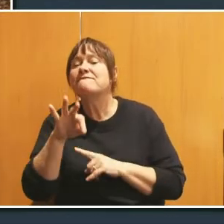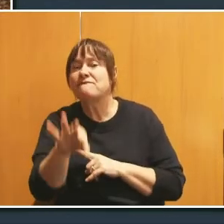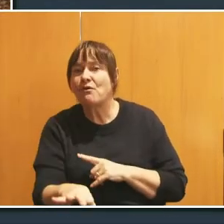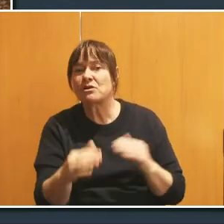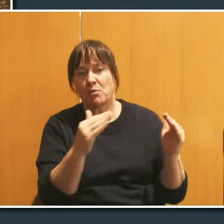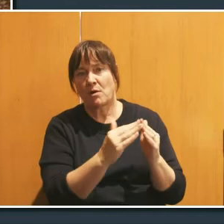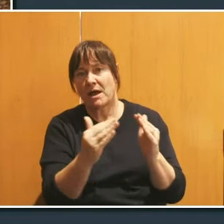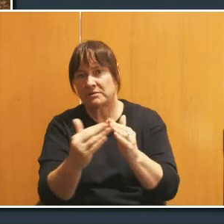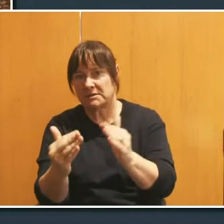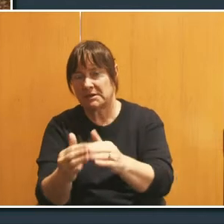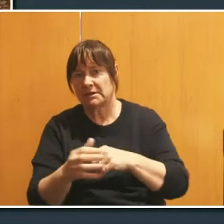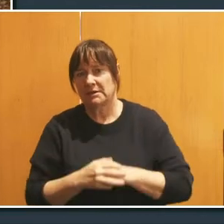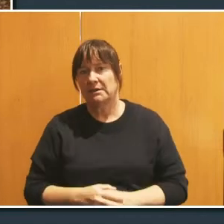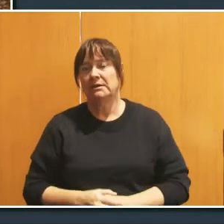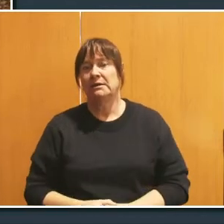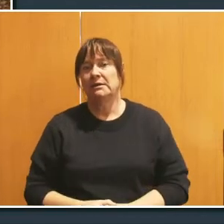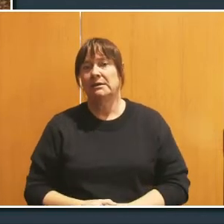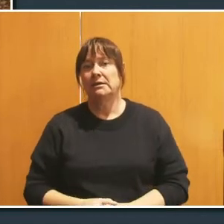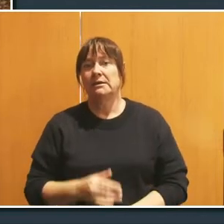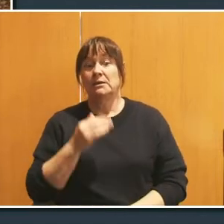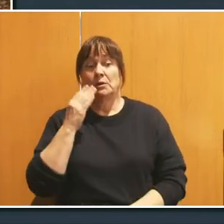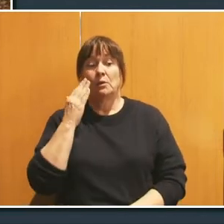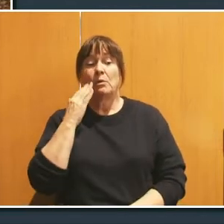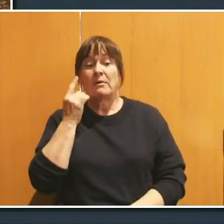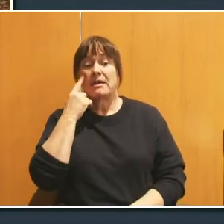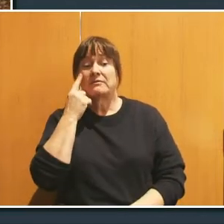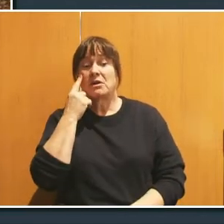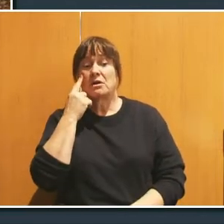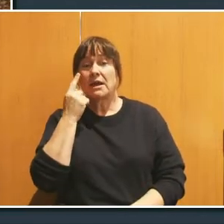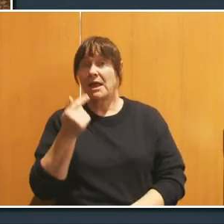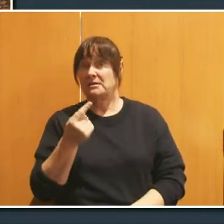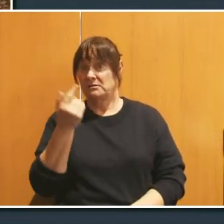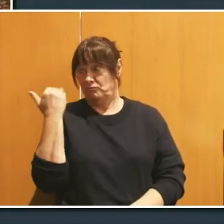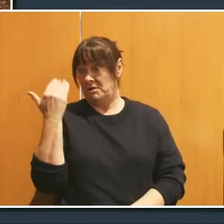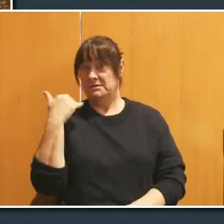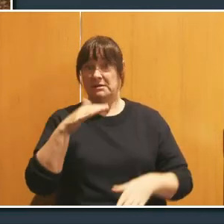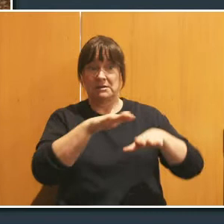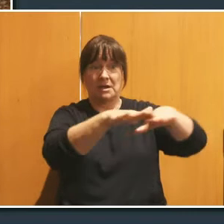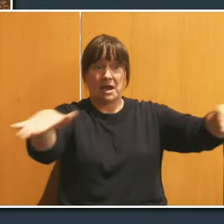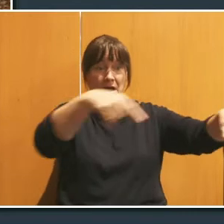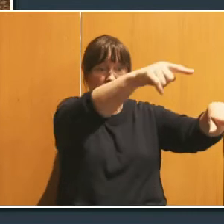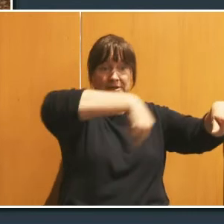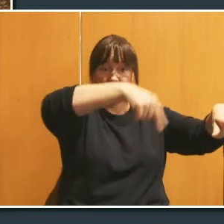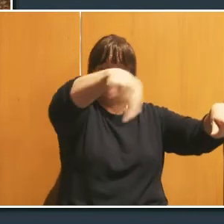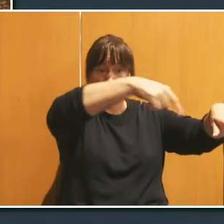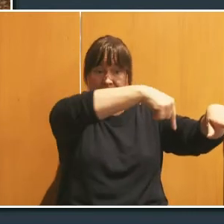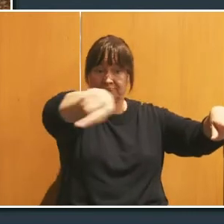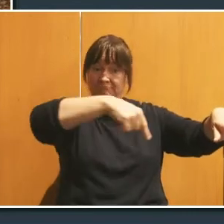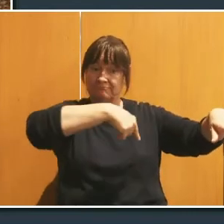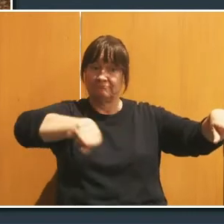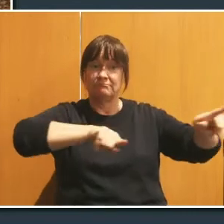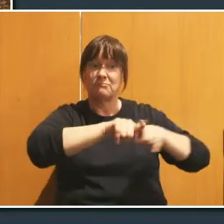the subdivisions that have been created in recent years, they've predominantly been aiming at middle to upper